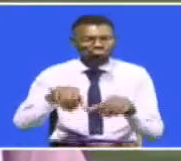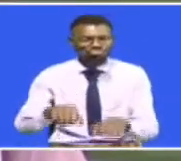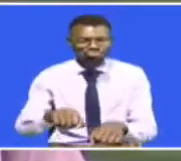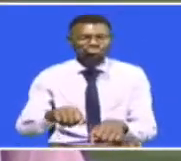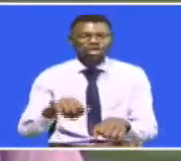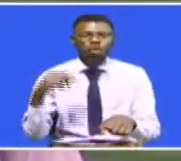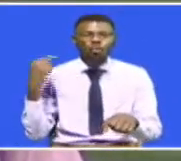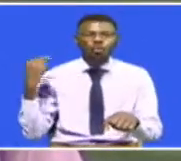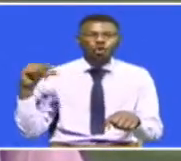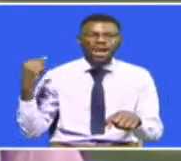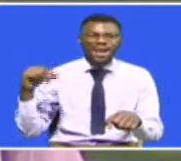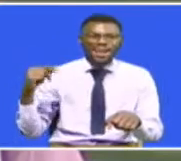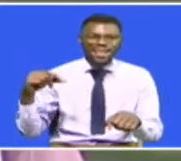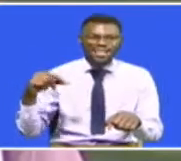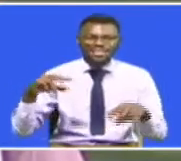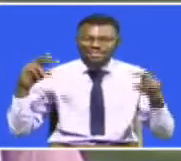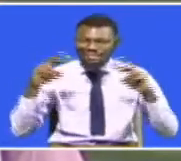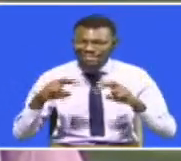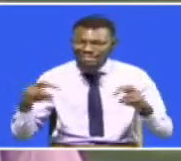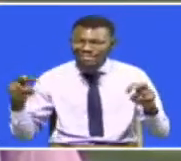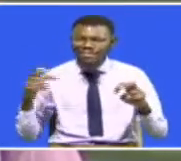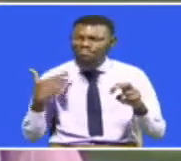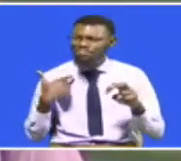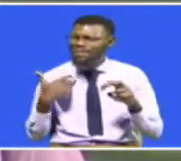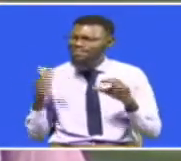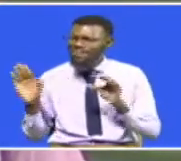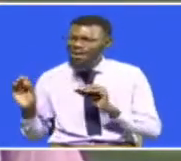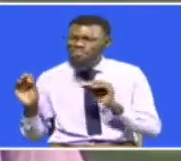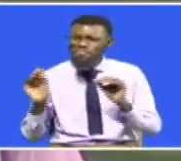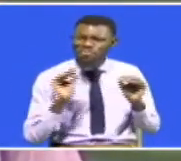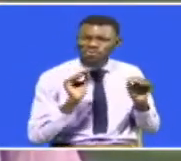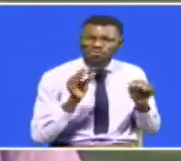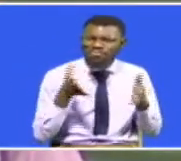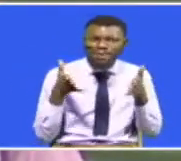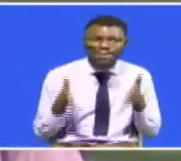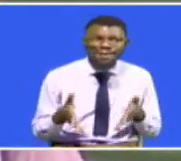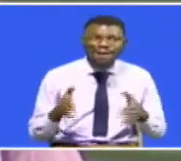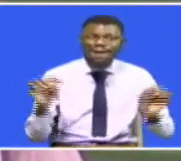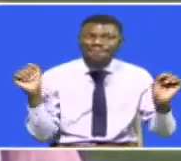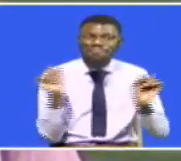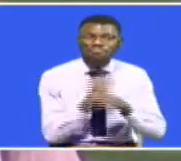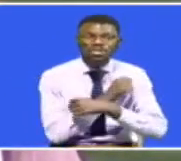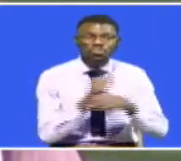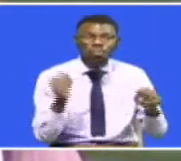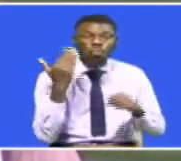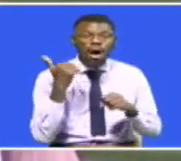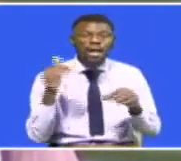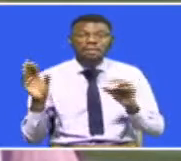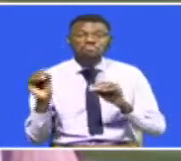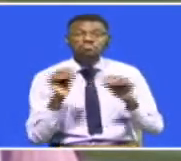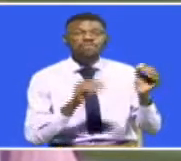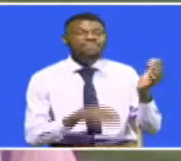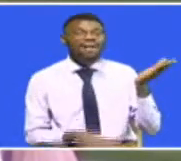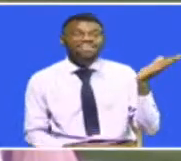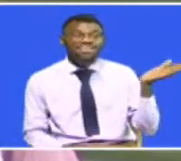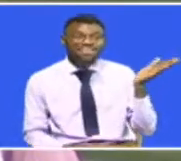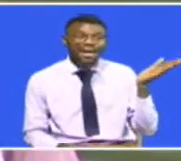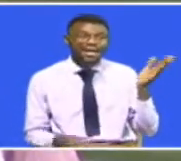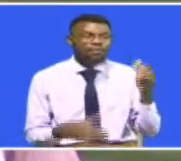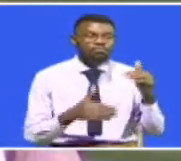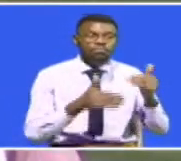kama mtu kupeleka wewe theater, sababu hujui kule unaenda kukaa na